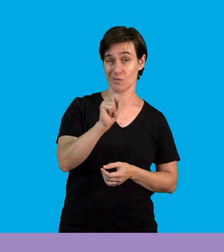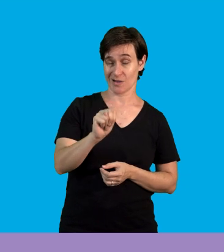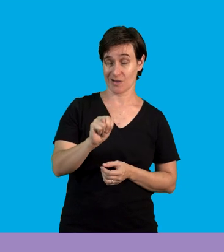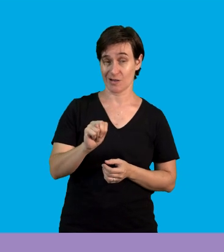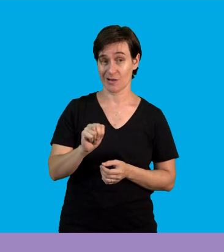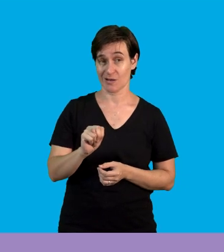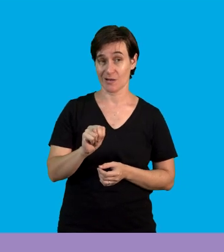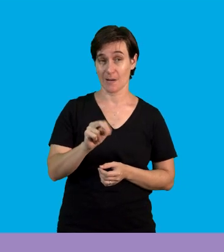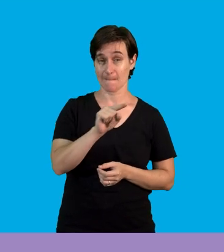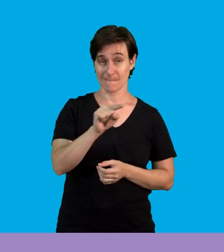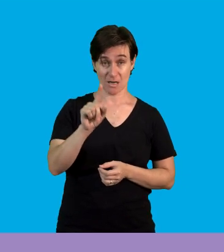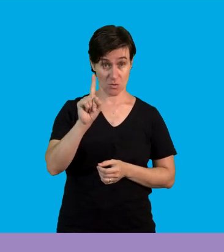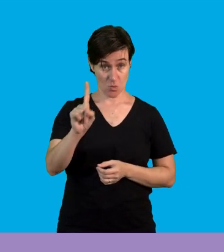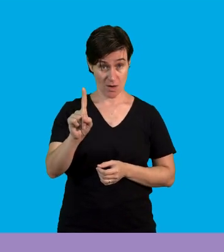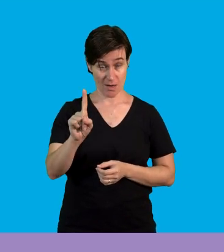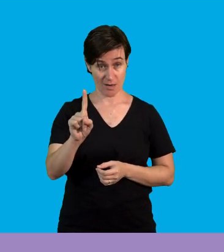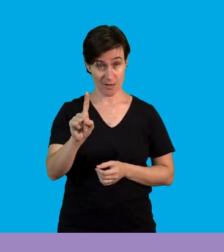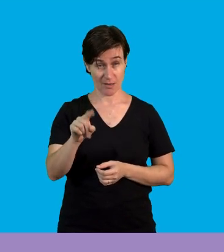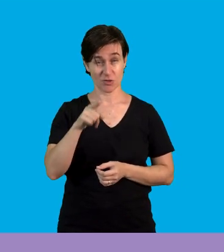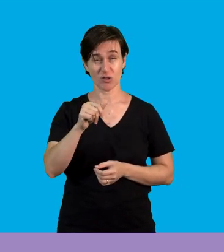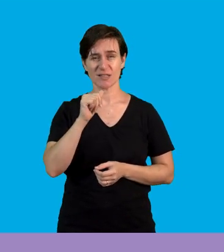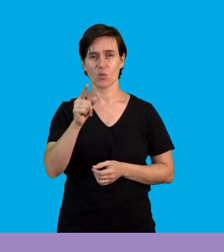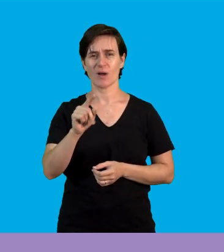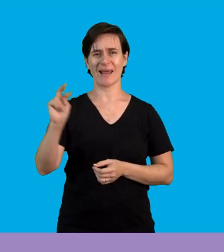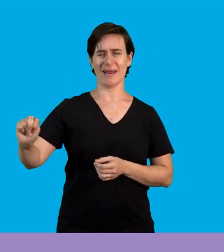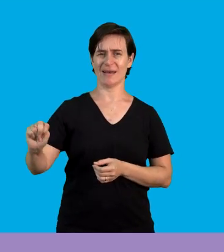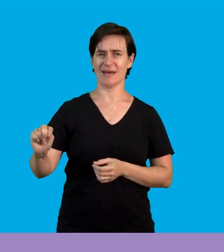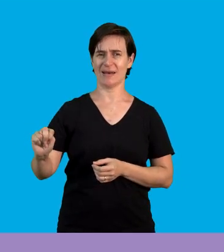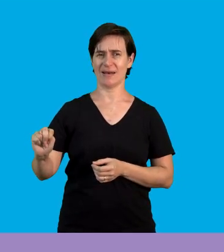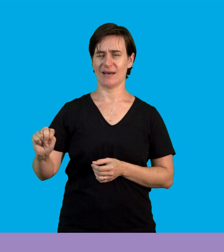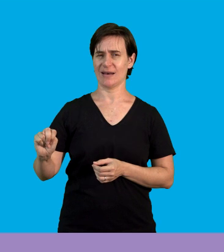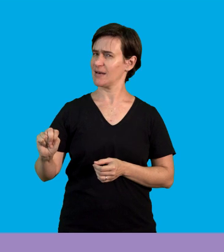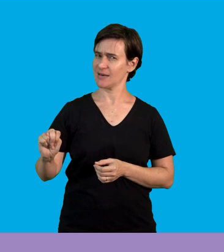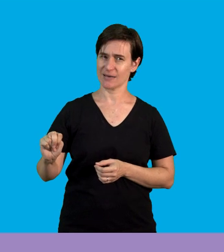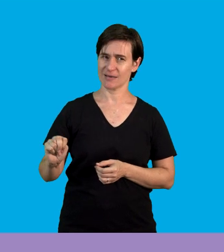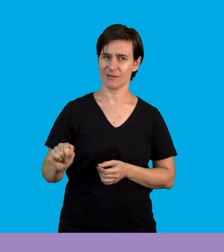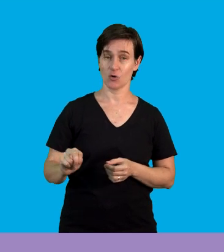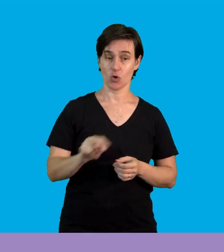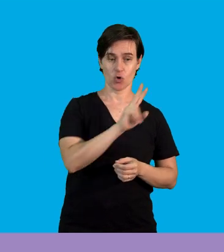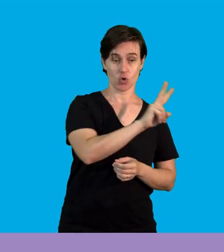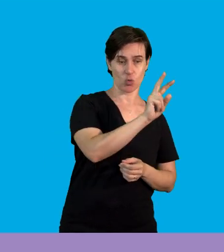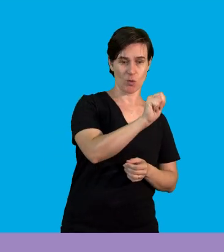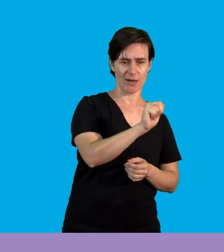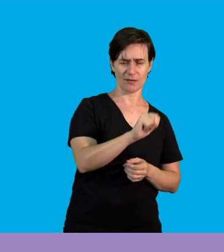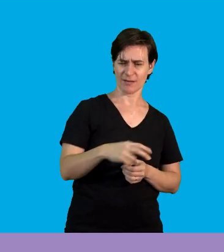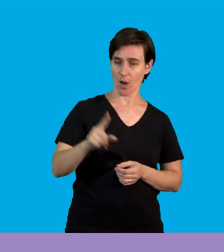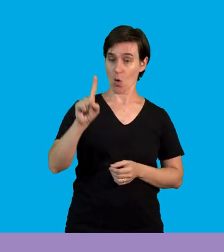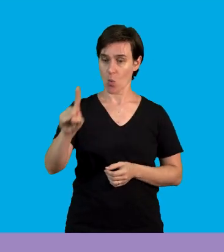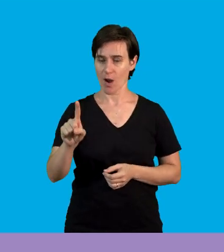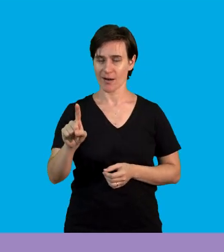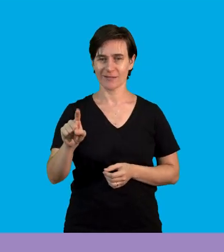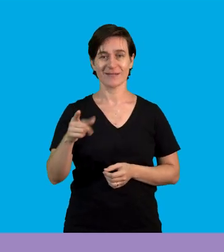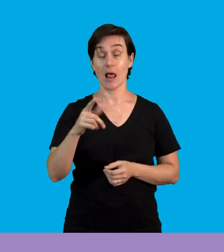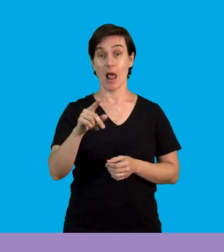(2n minus 1), and she comes out with n. Those two are not like